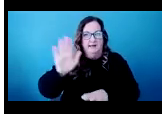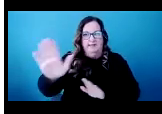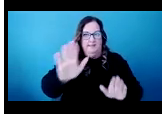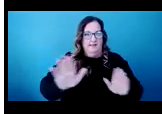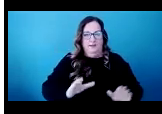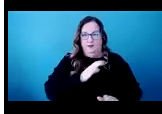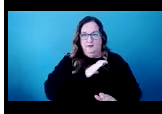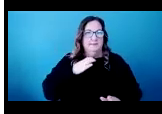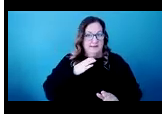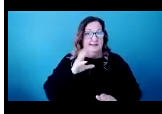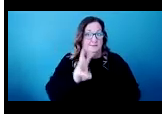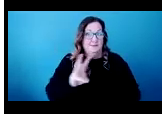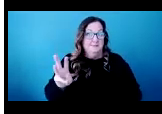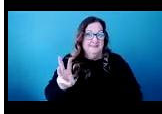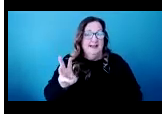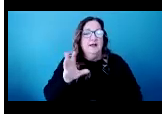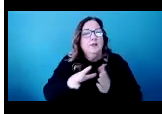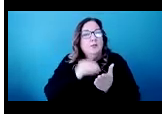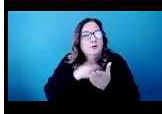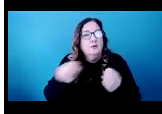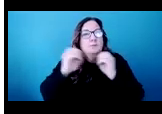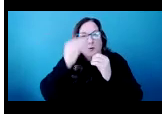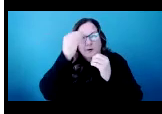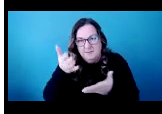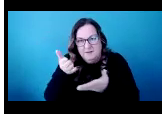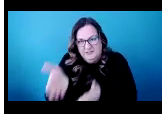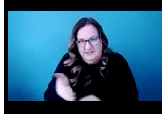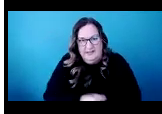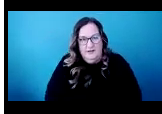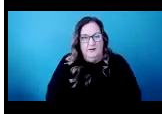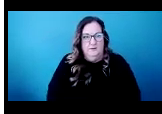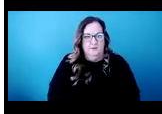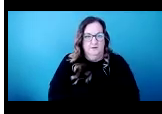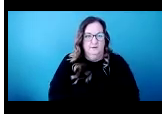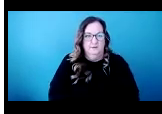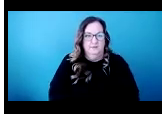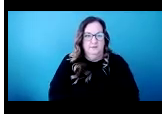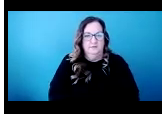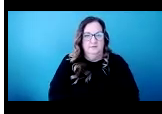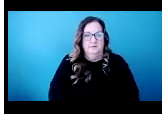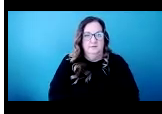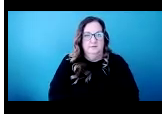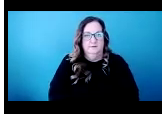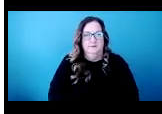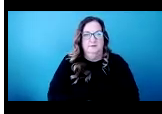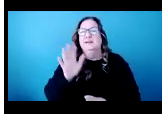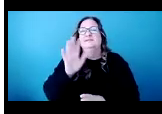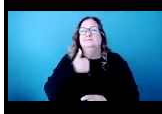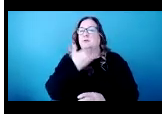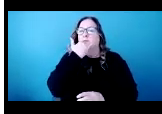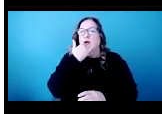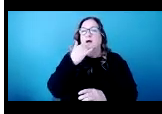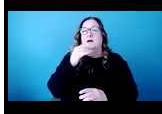committee on their website. Technical web page, it's all on the same general website, which is